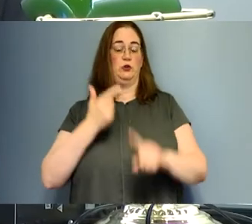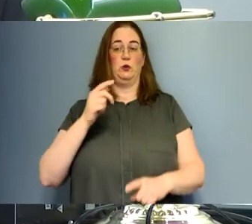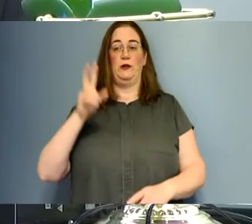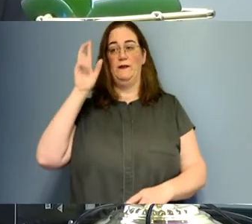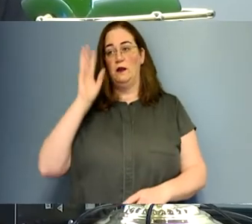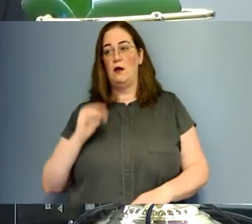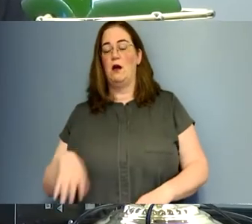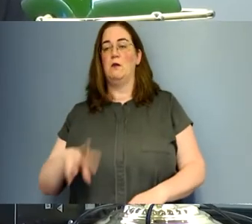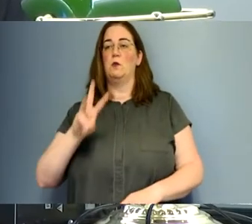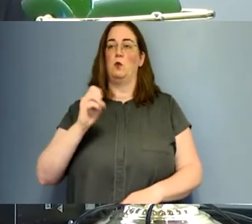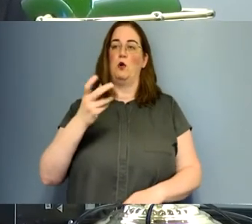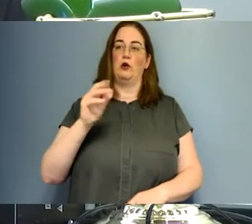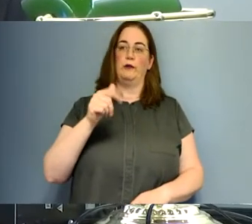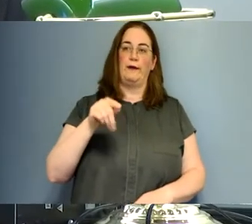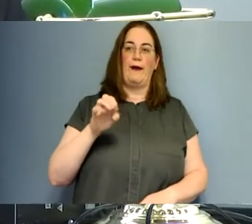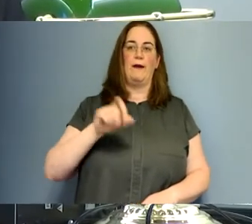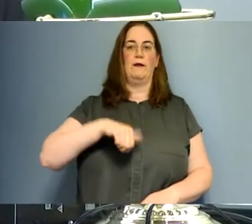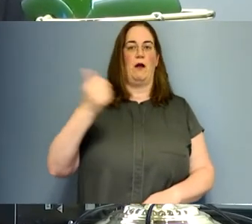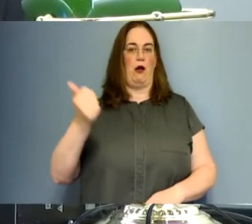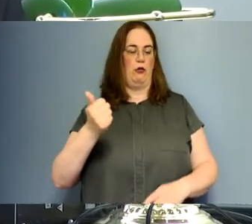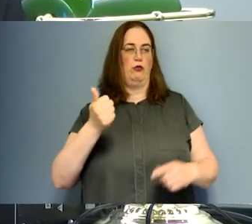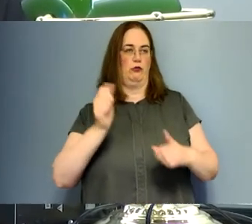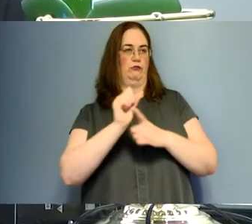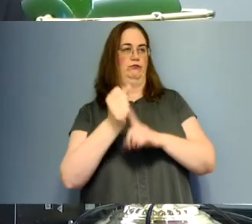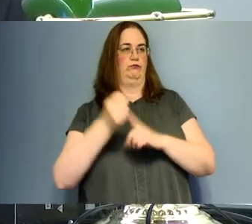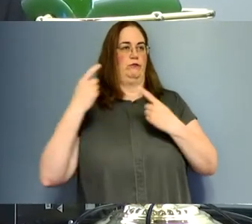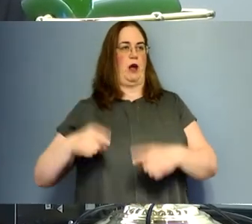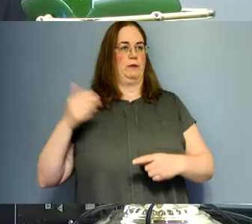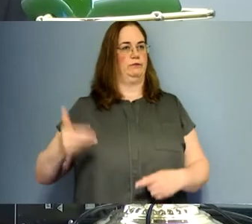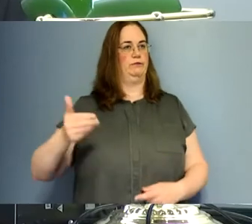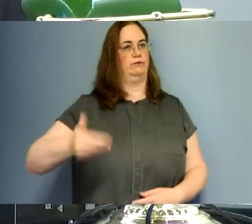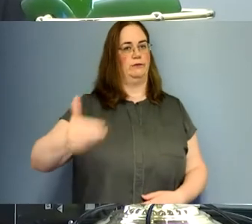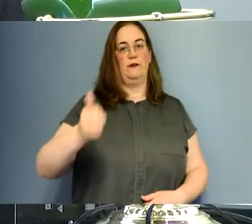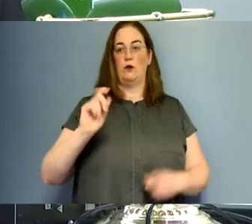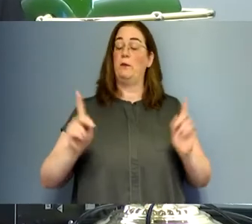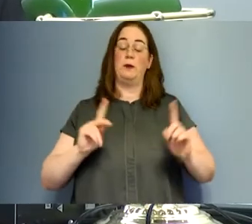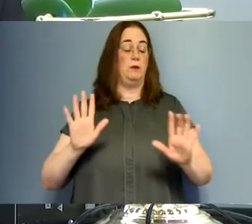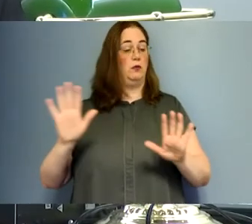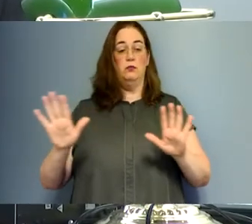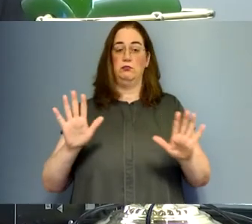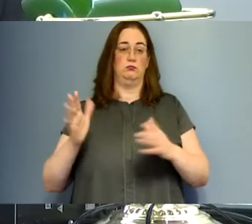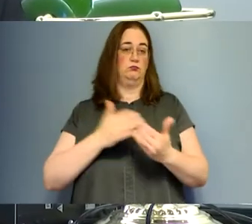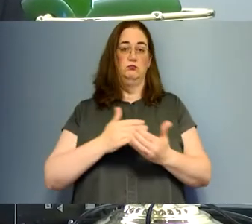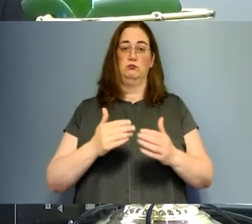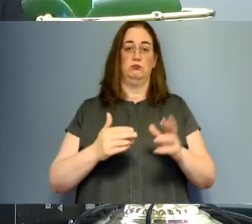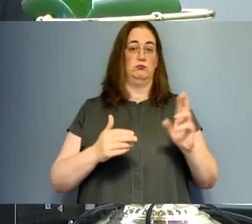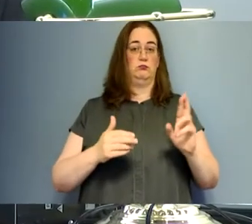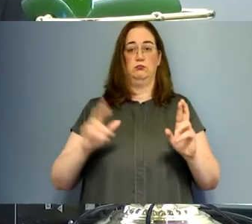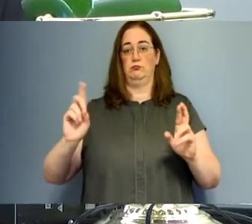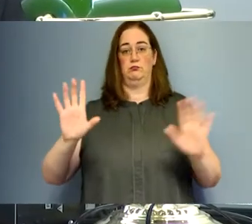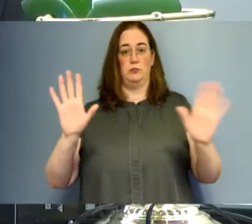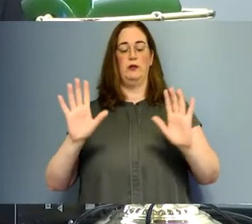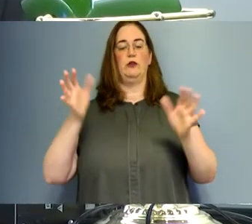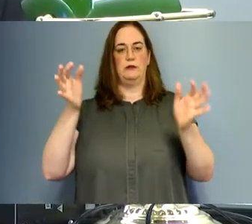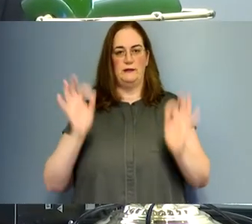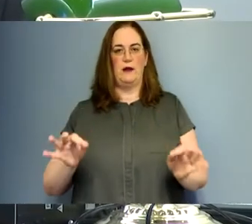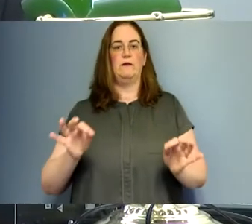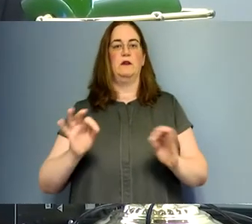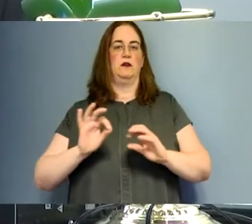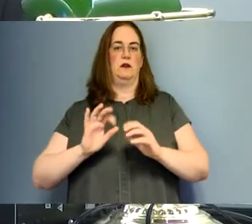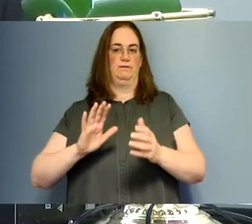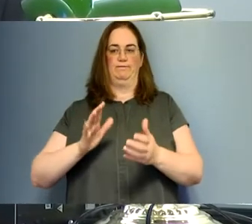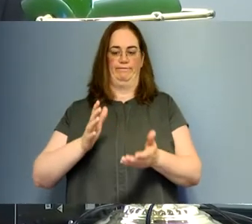and Watergate and other scandals that have happened since then from people on both sides of the aisle, there is definitely obviously a lack of